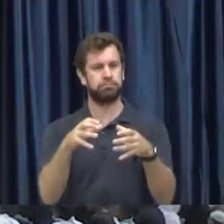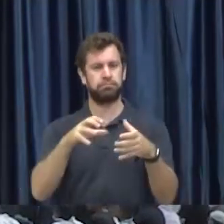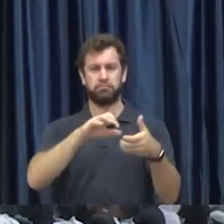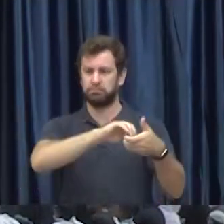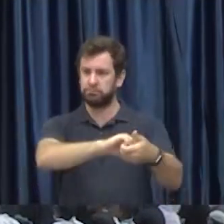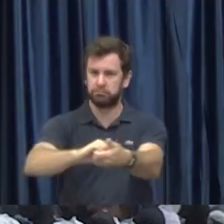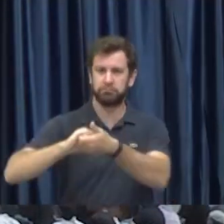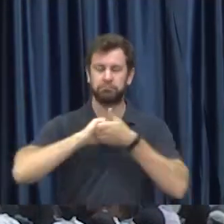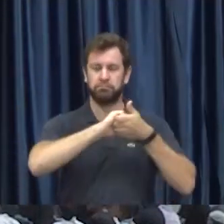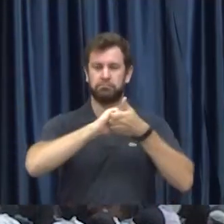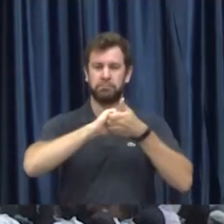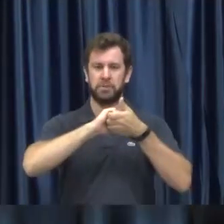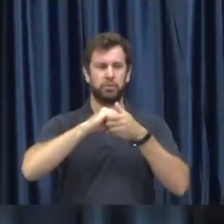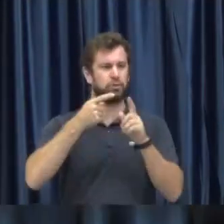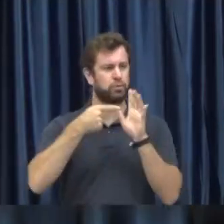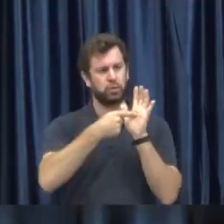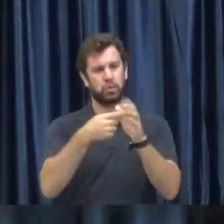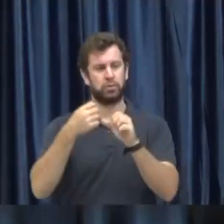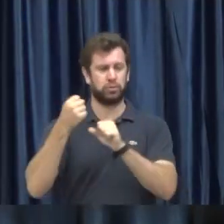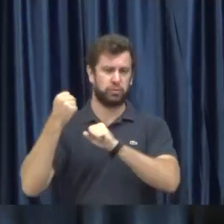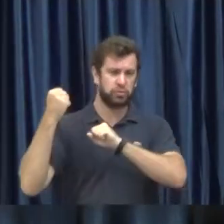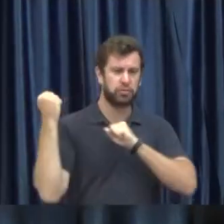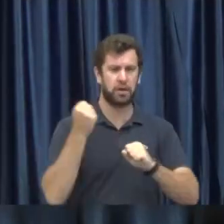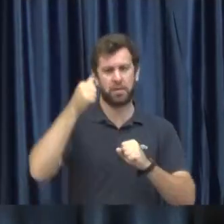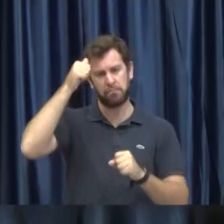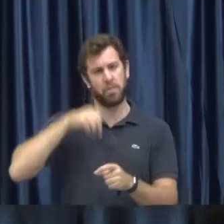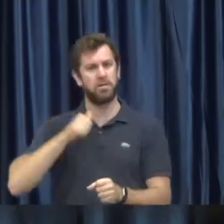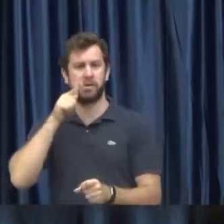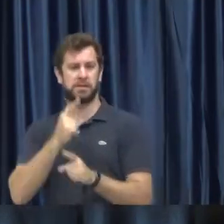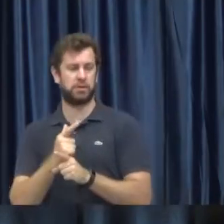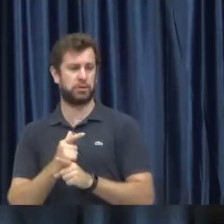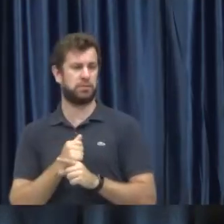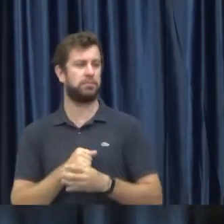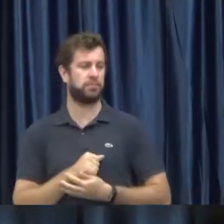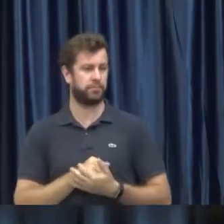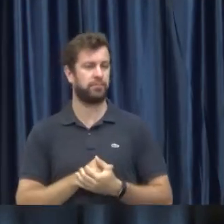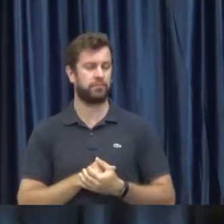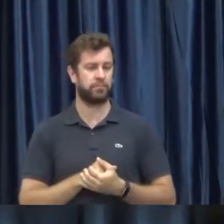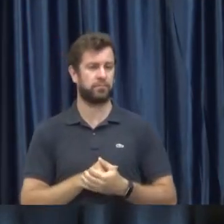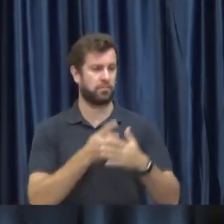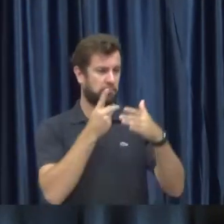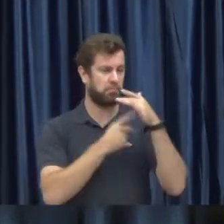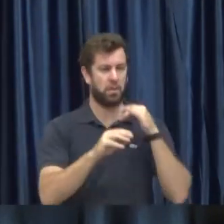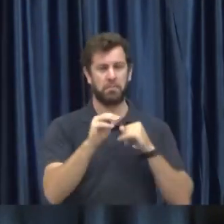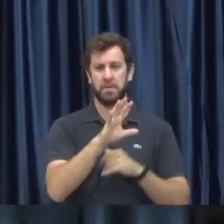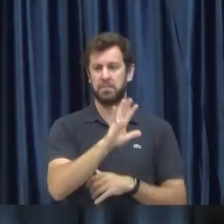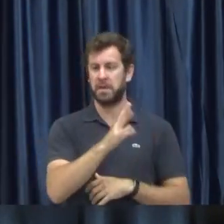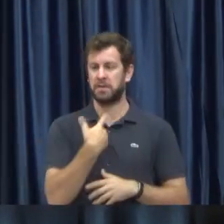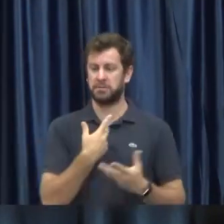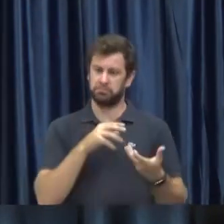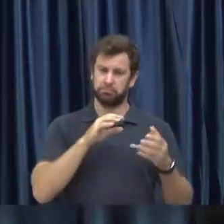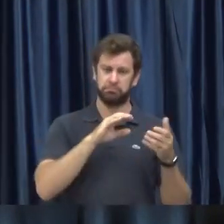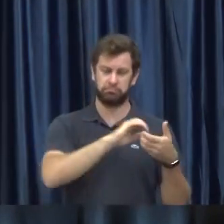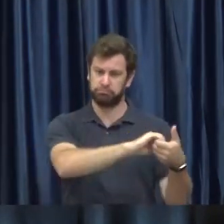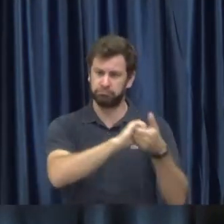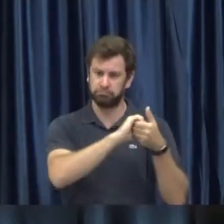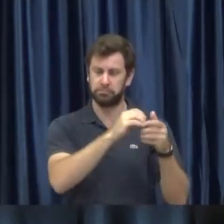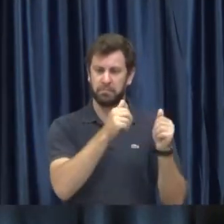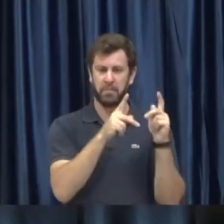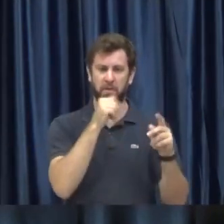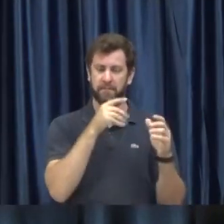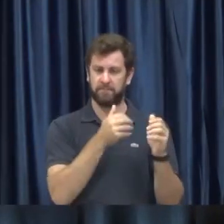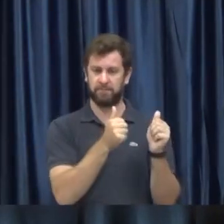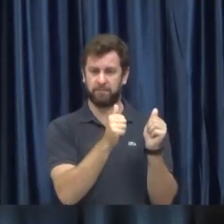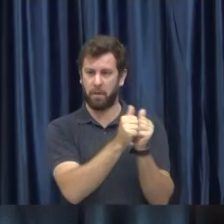sister. Such it was with the companions of Prophet Muhammad alayhi salatu wasalam. And it is reported